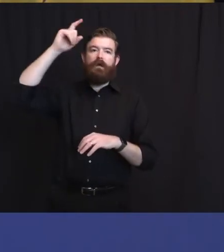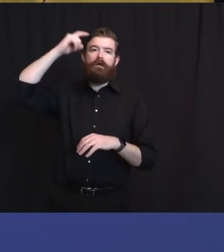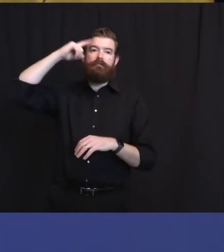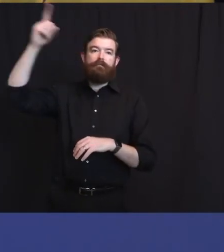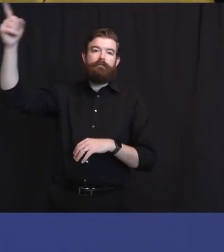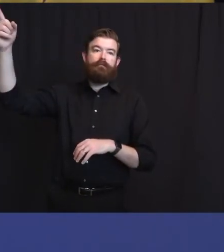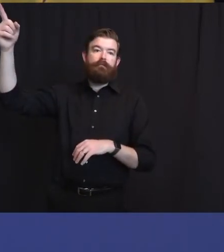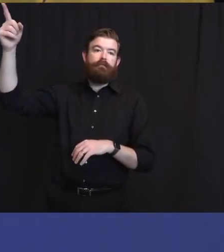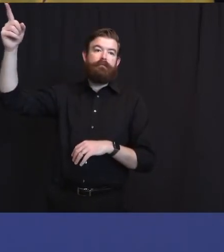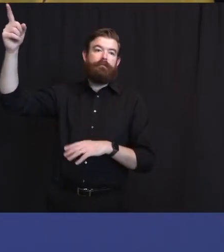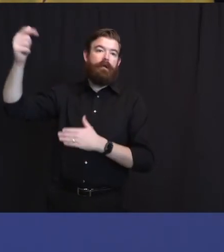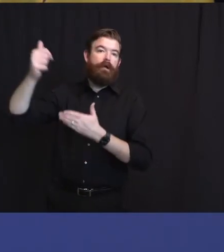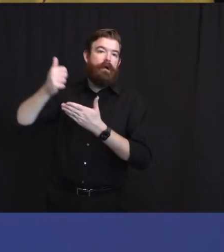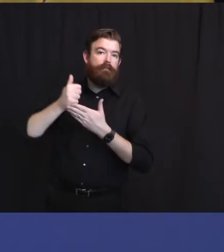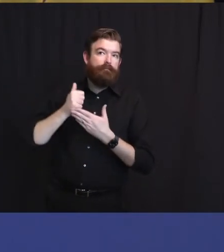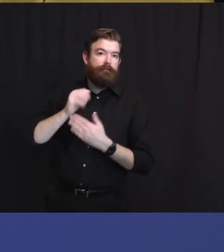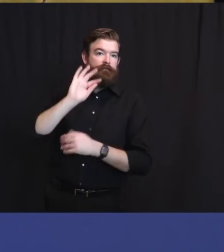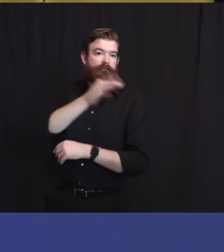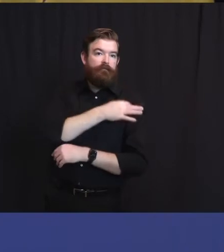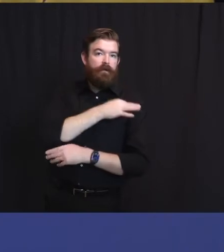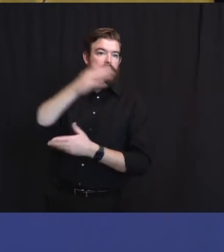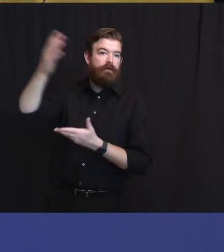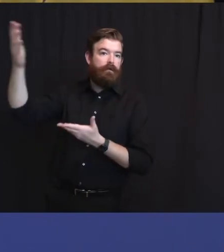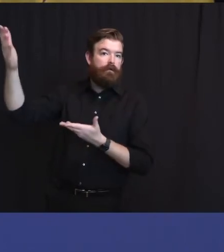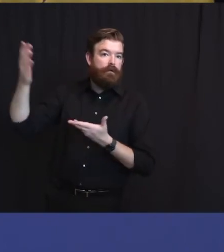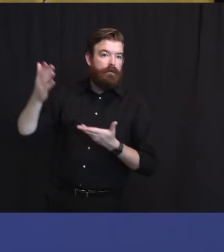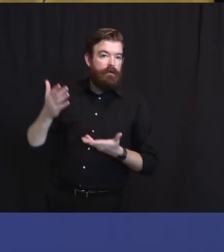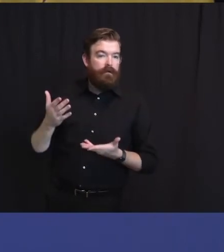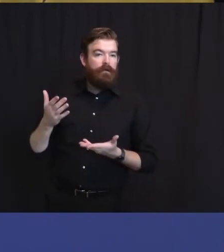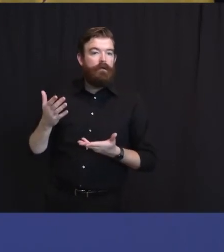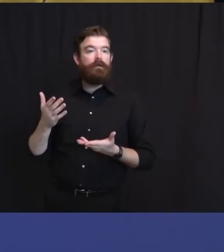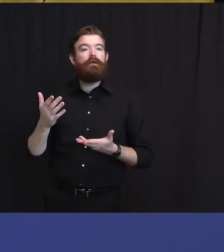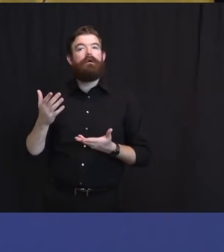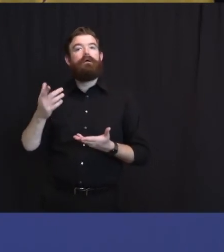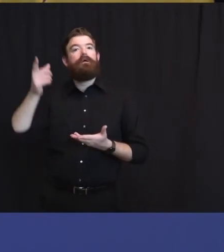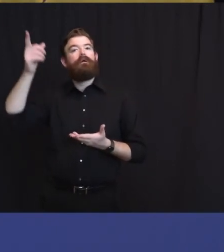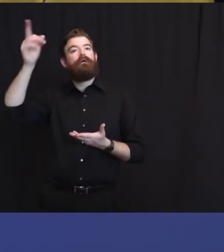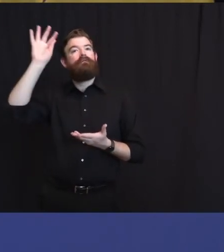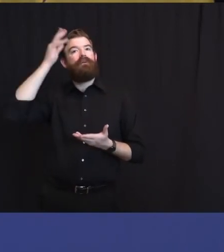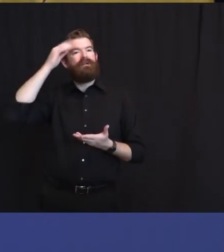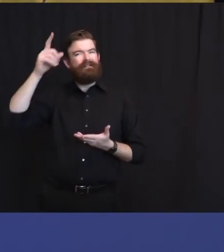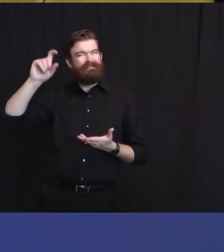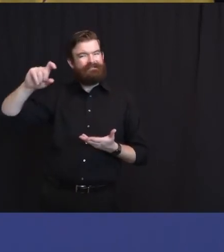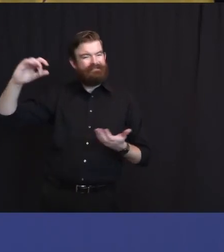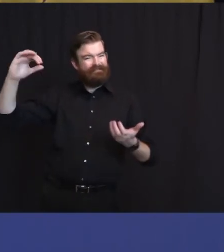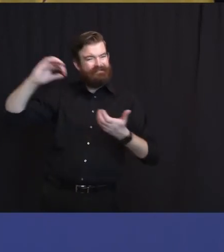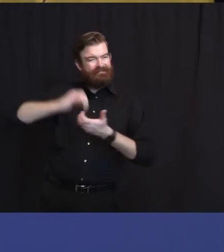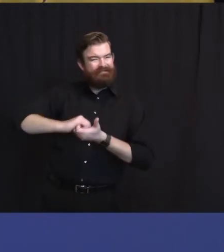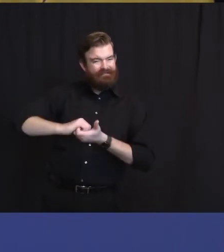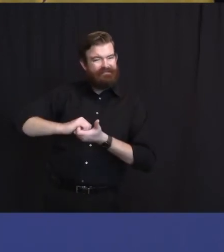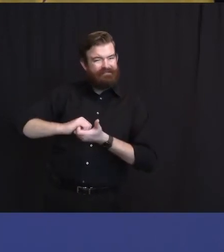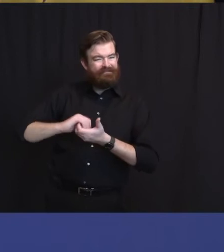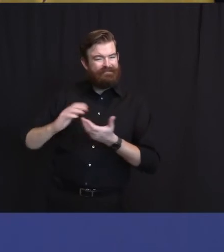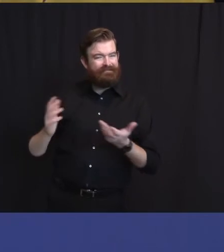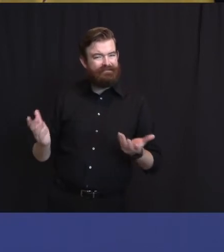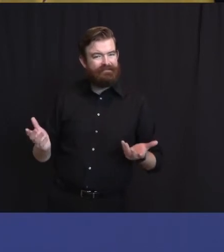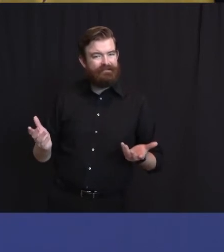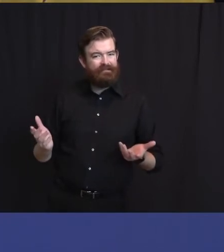that. And we need our federal partners. They are going to be playing the existentially important role here, but it is not a straight